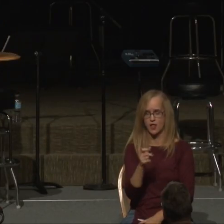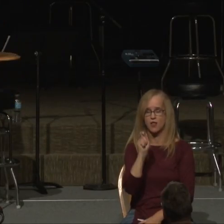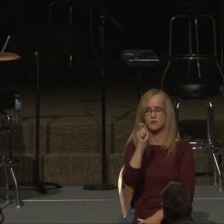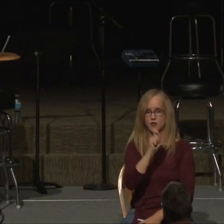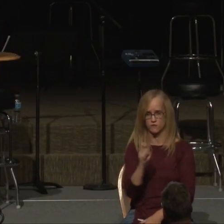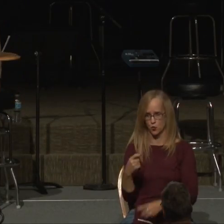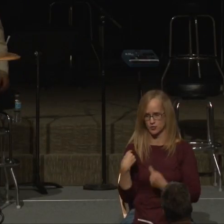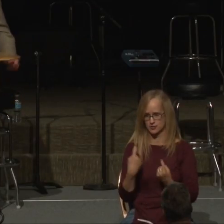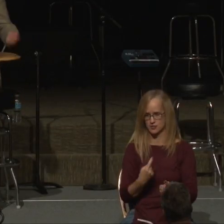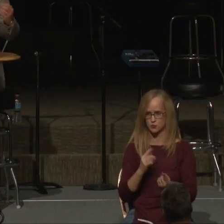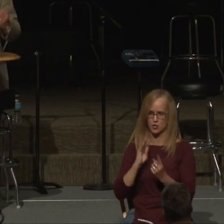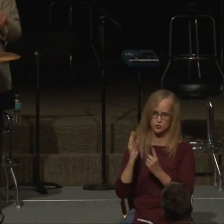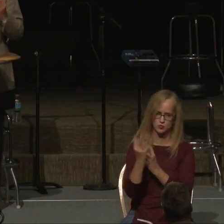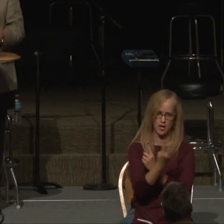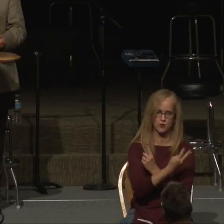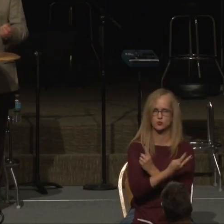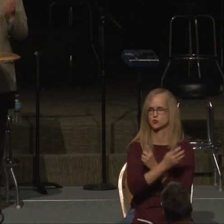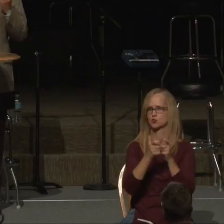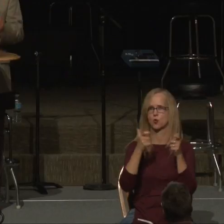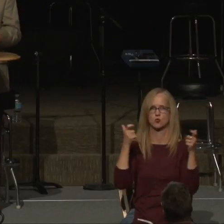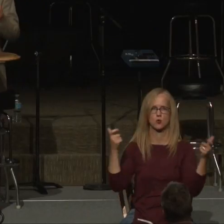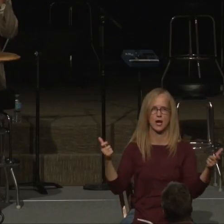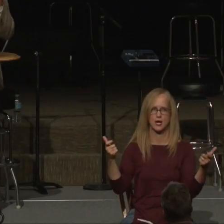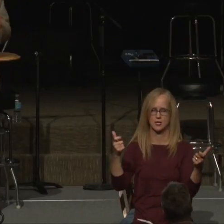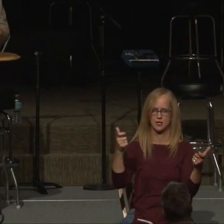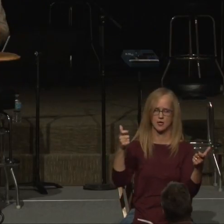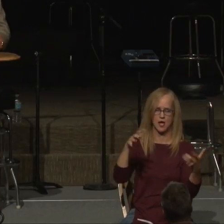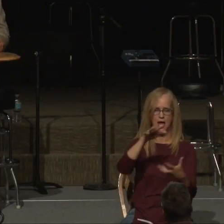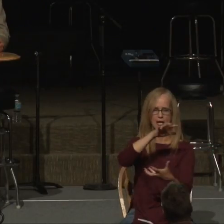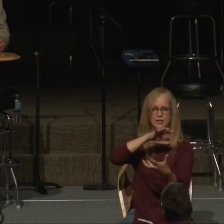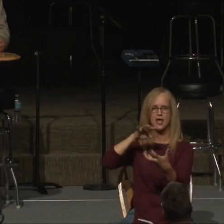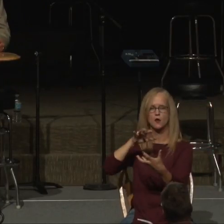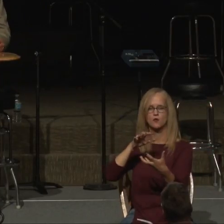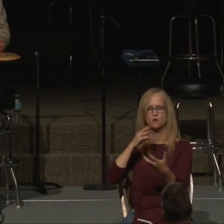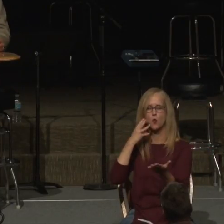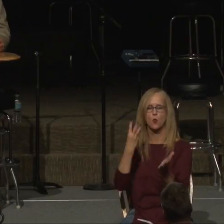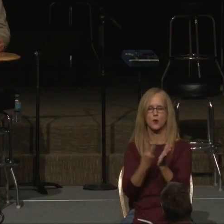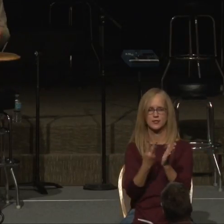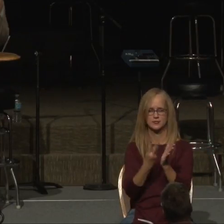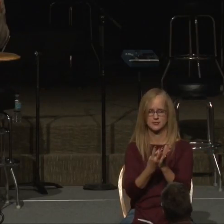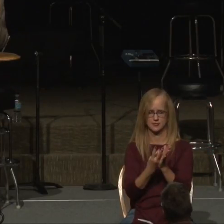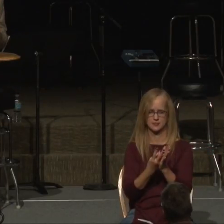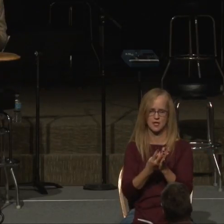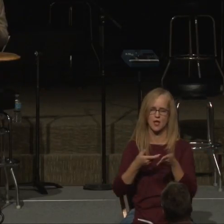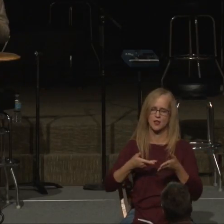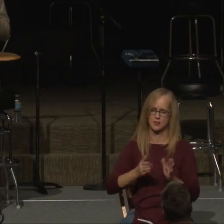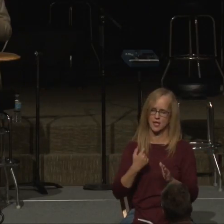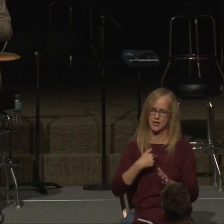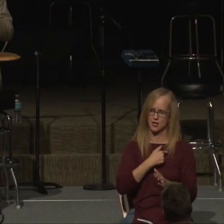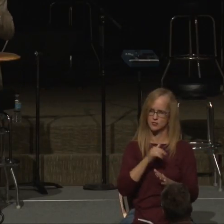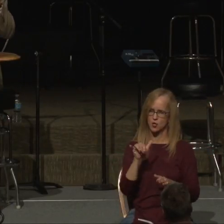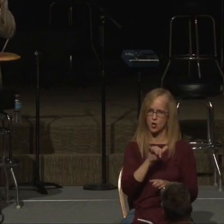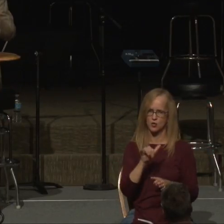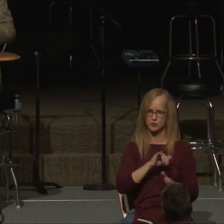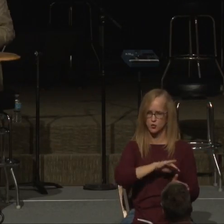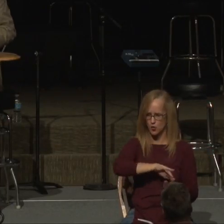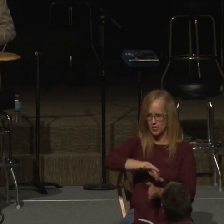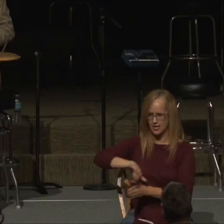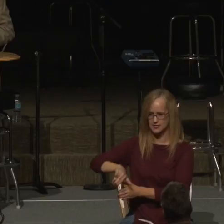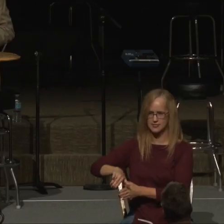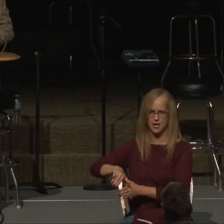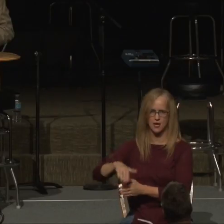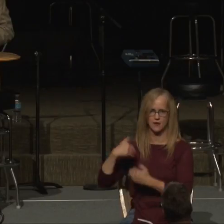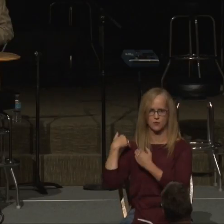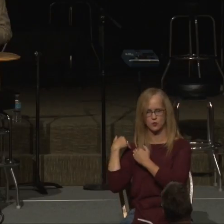Therefore, since we are surrounded by so great a cloud of witnesses, let us also lay aside every